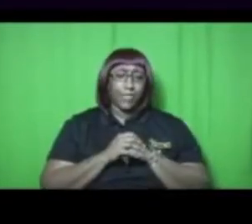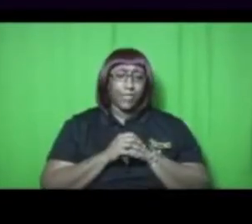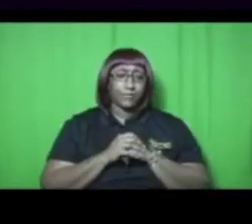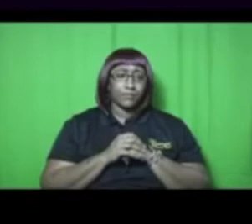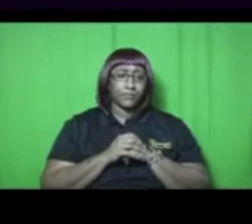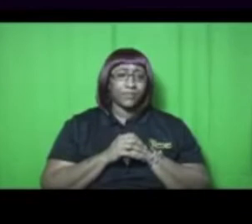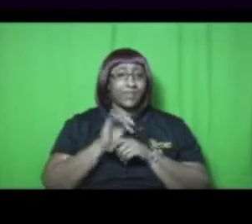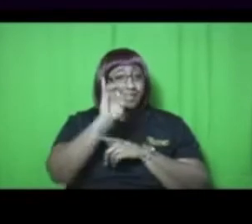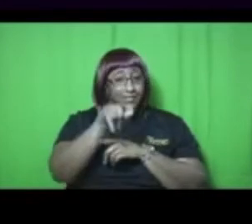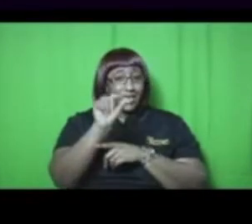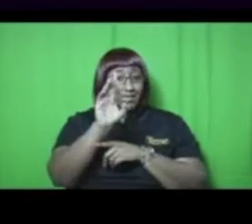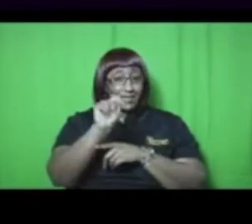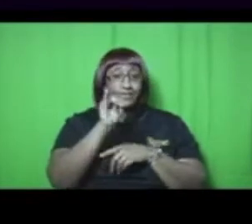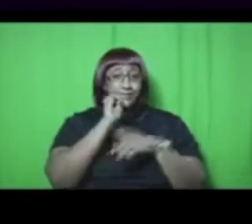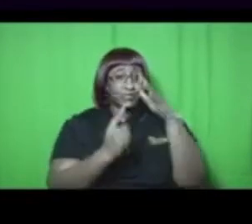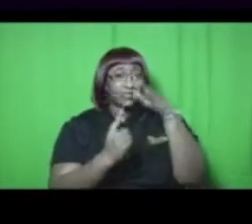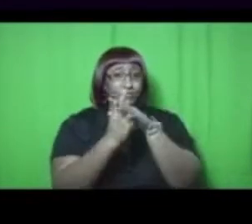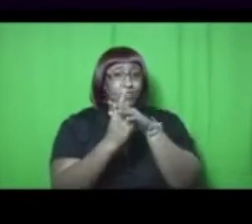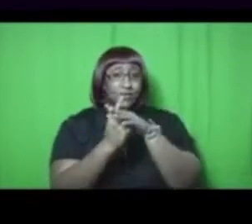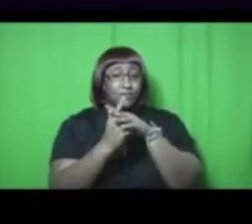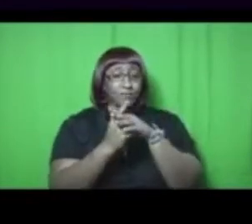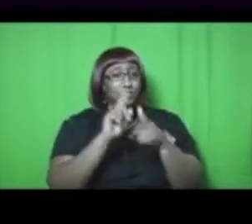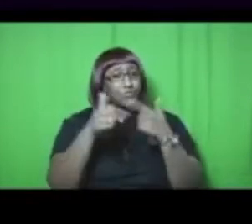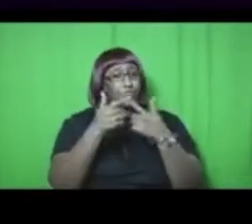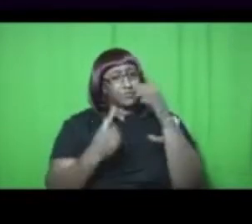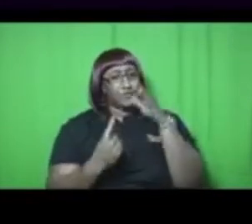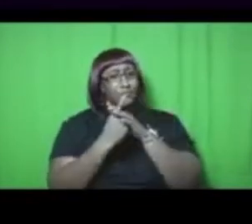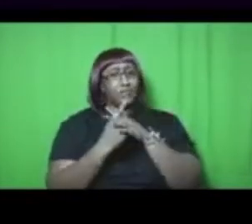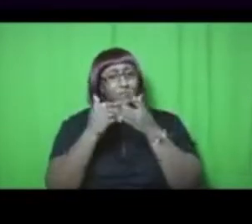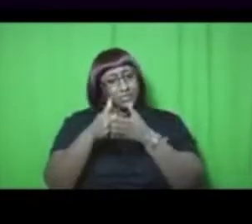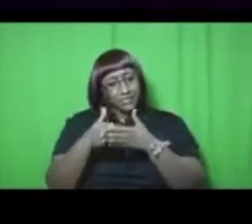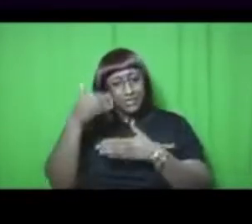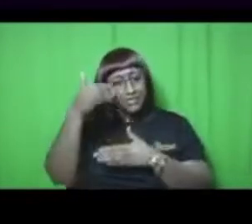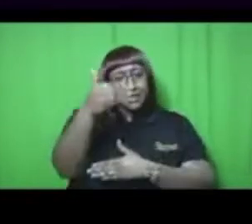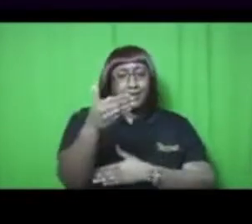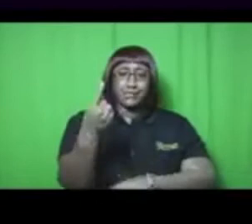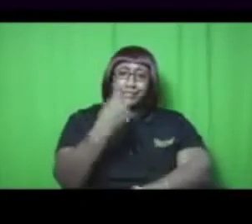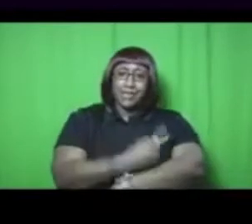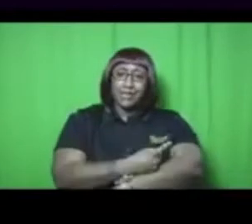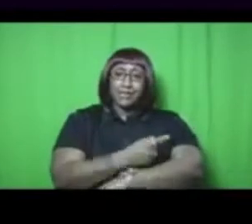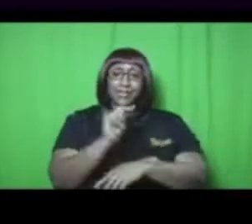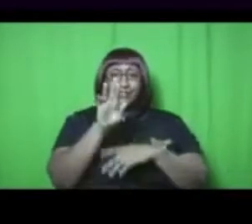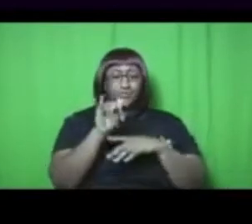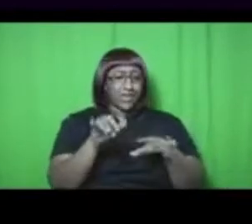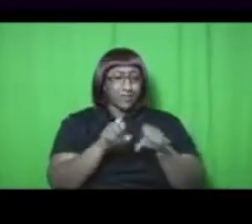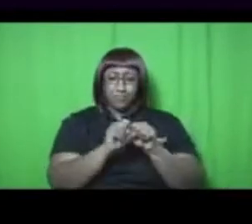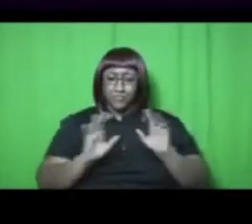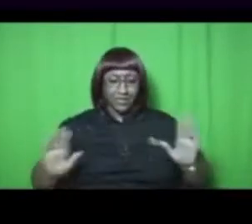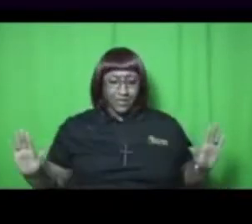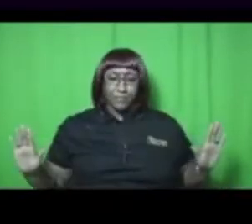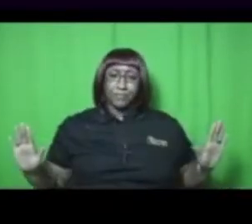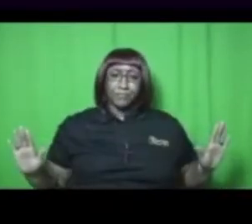And that gift is showing up. But when it showed up, the next day, he tried to break it up. And you know what they